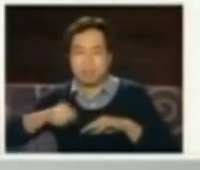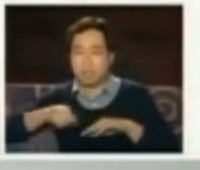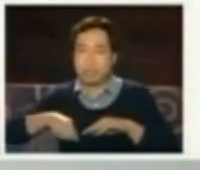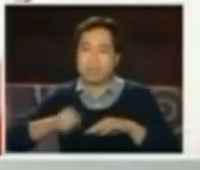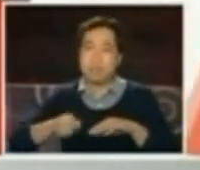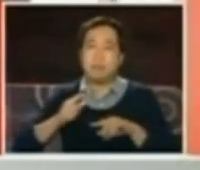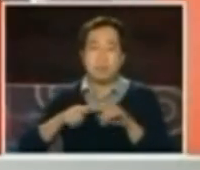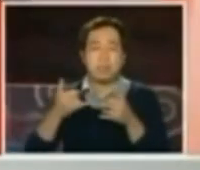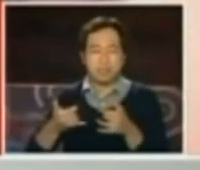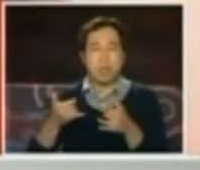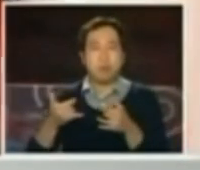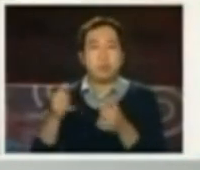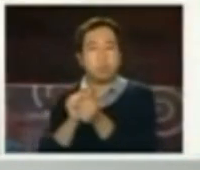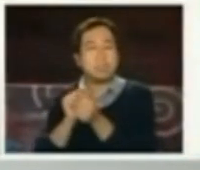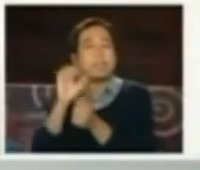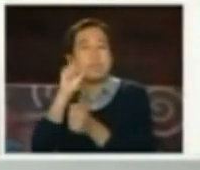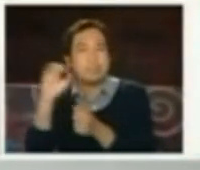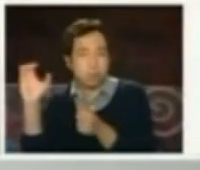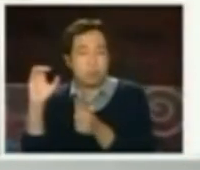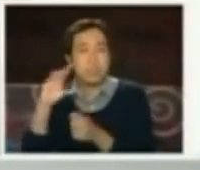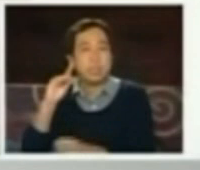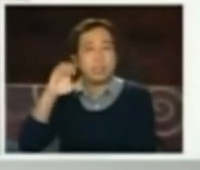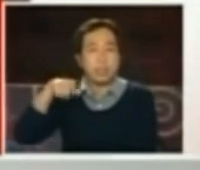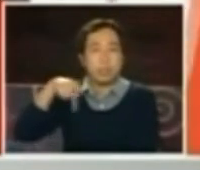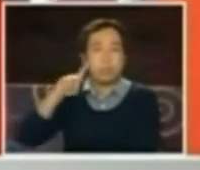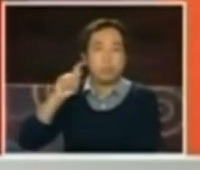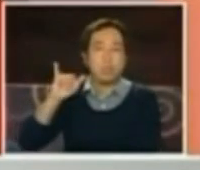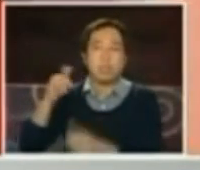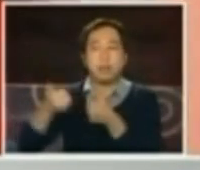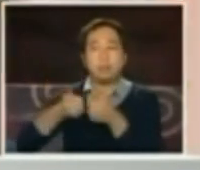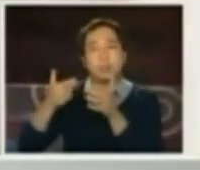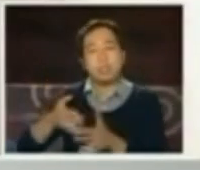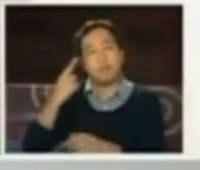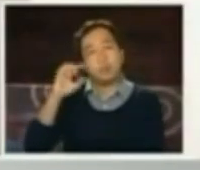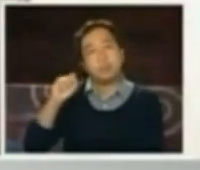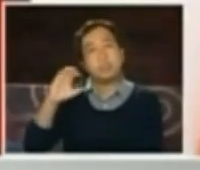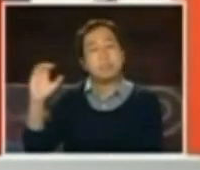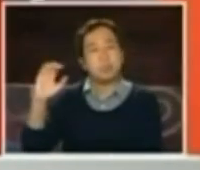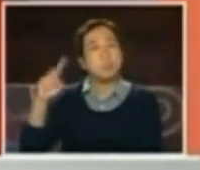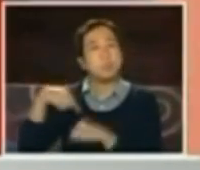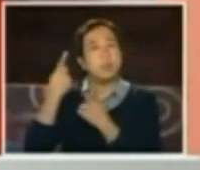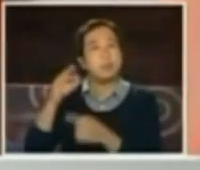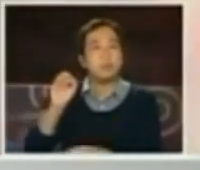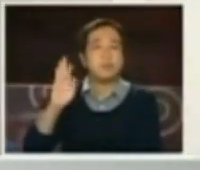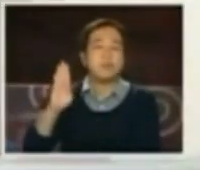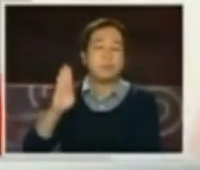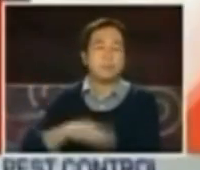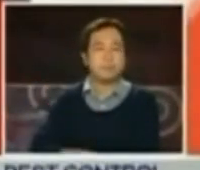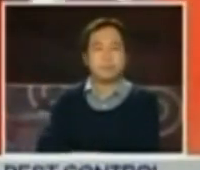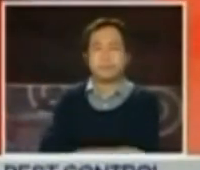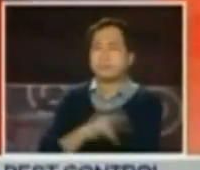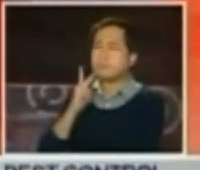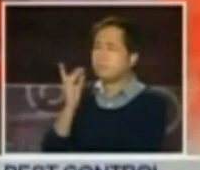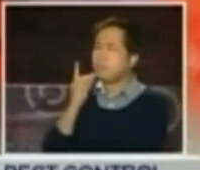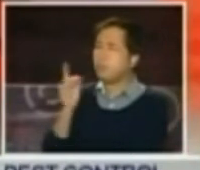court administrators of the Supreme Court since my appointment last February. All right, sir. All right. Now, what's